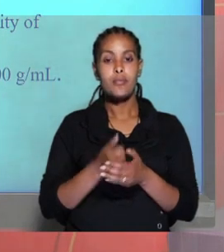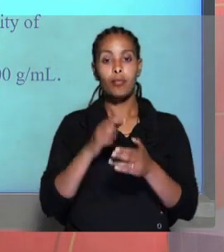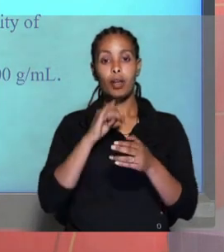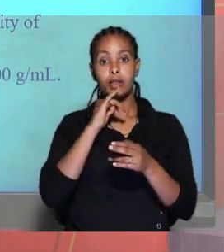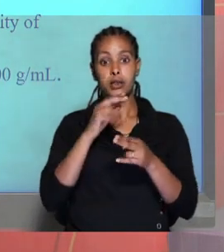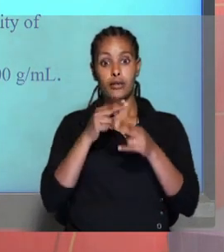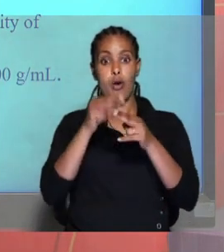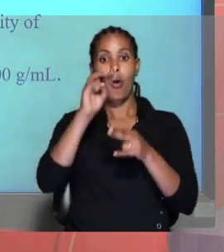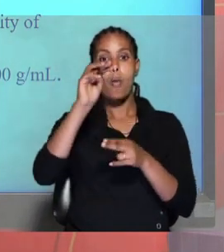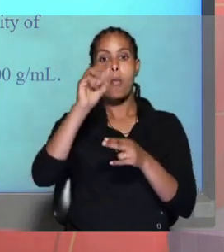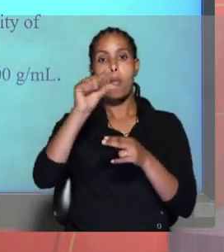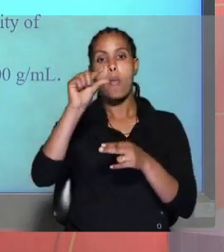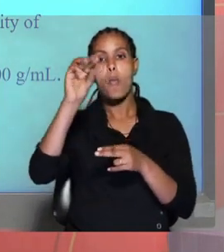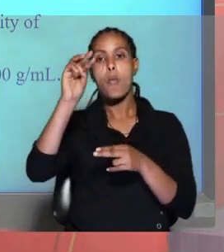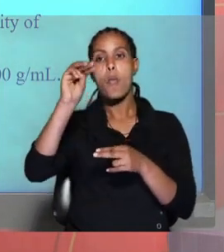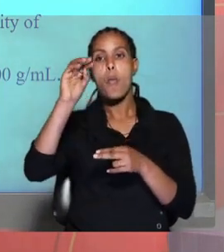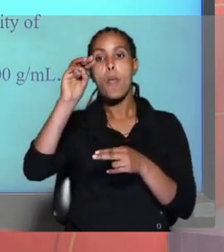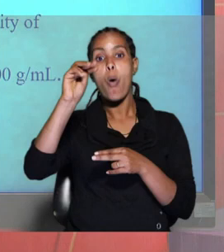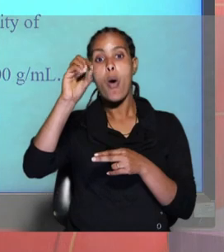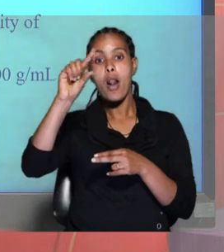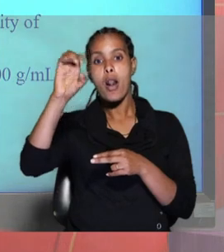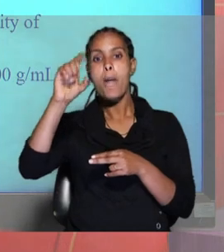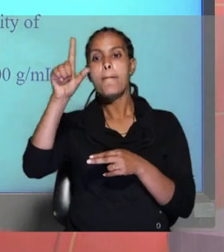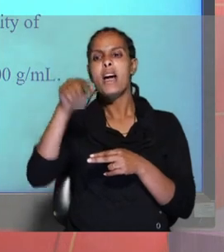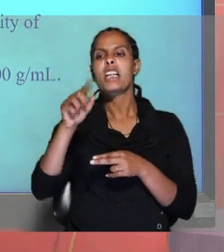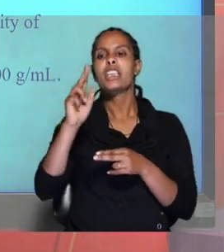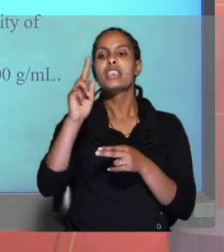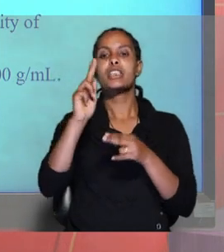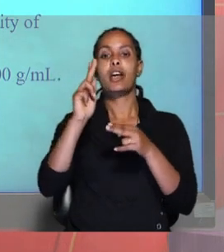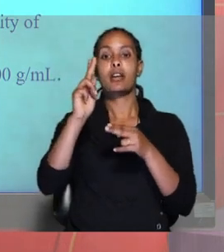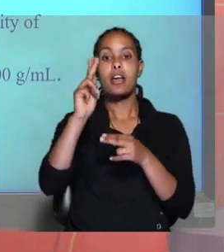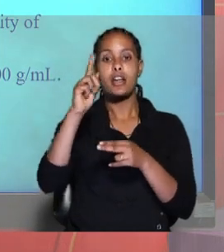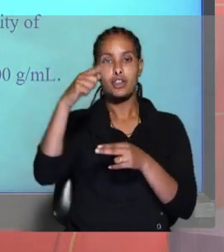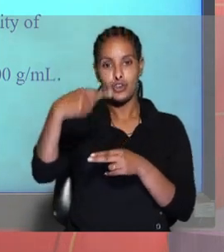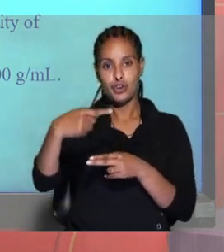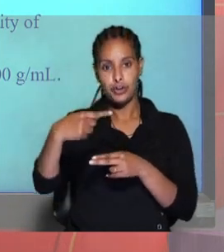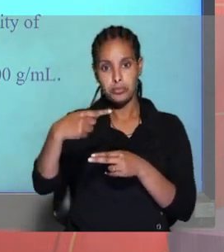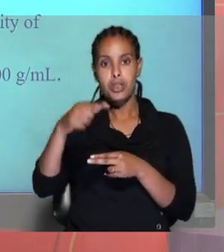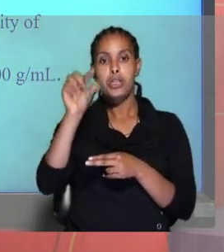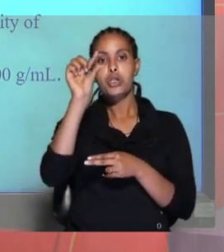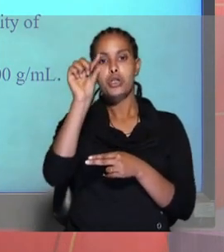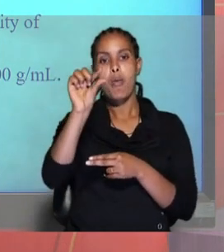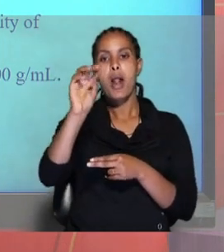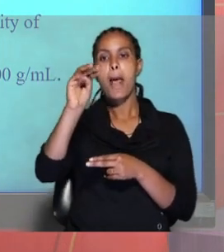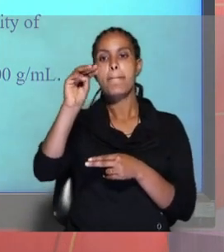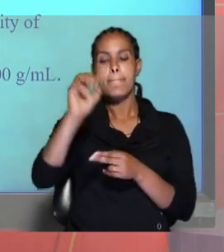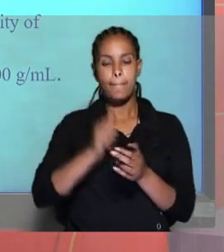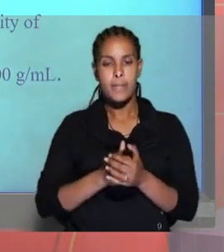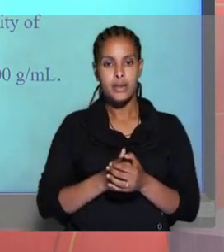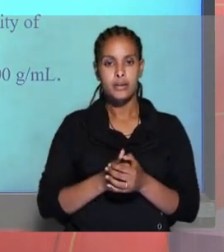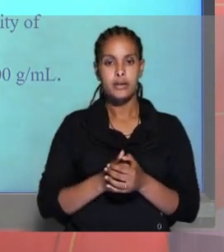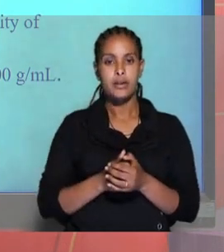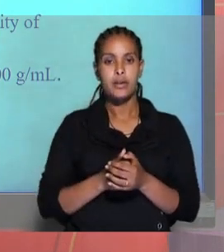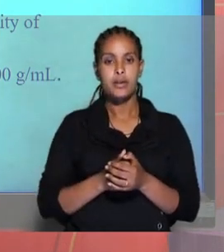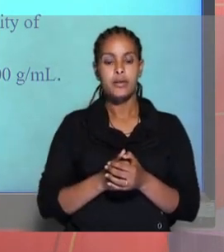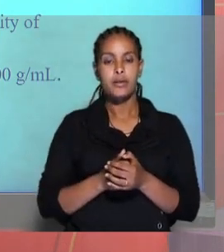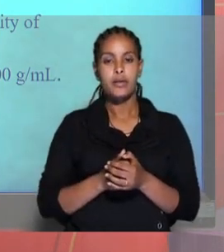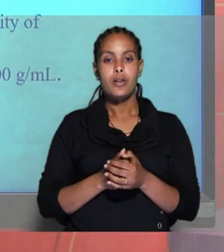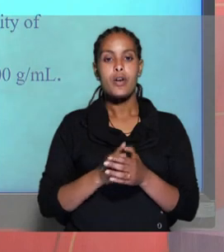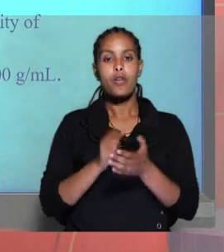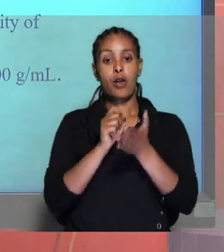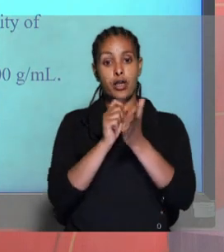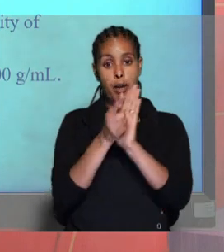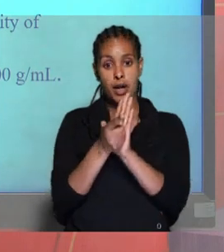is mole per kg equal molal, small m, molal.